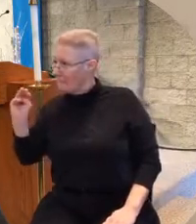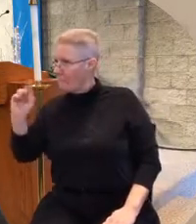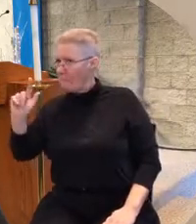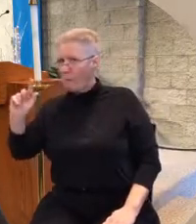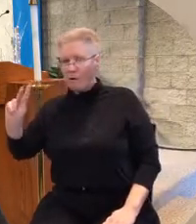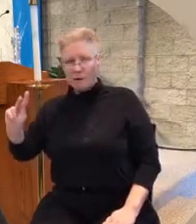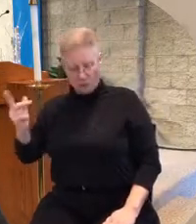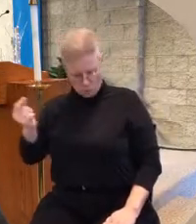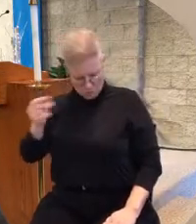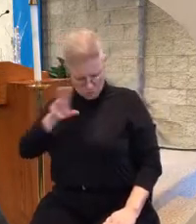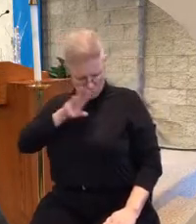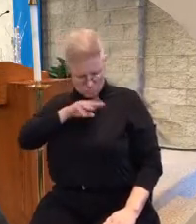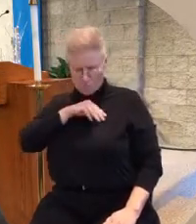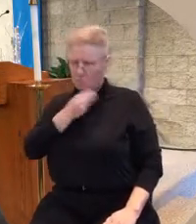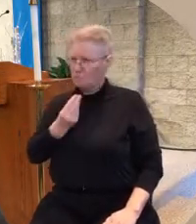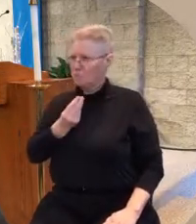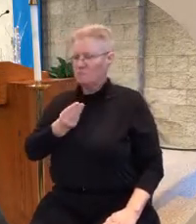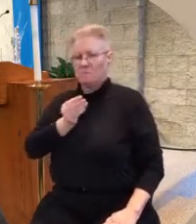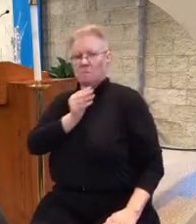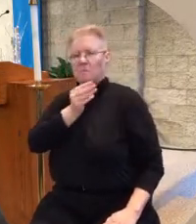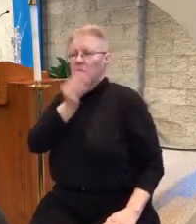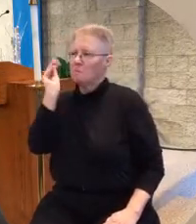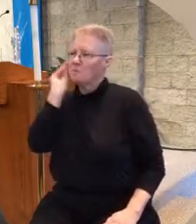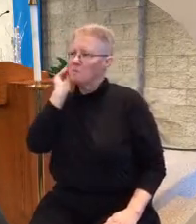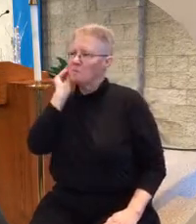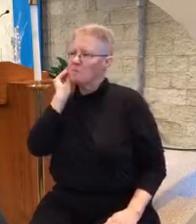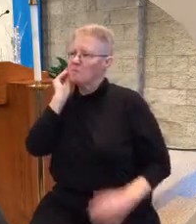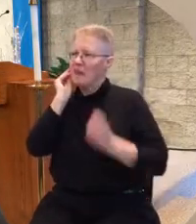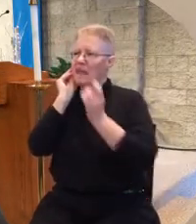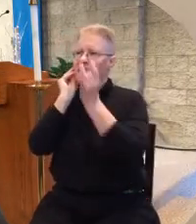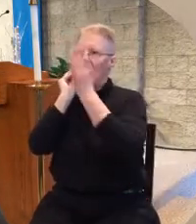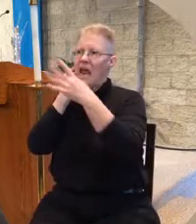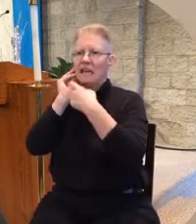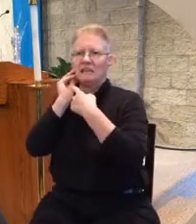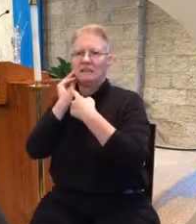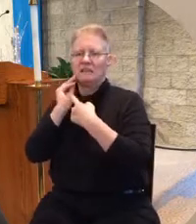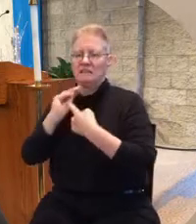handkerchief and wiped the hate from his suit.